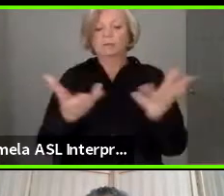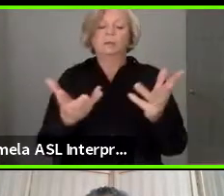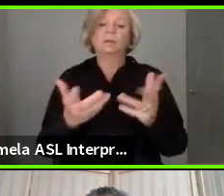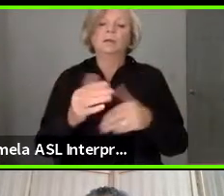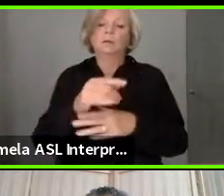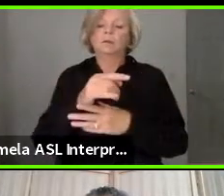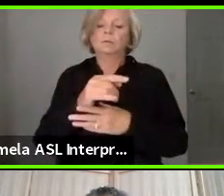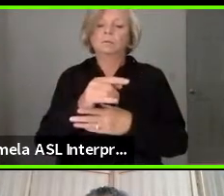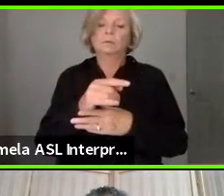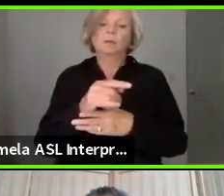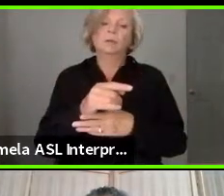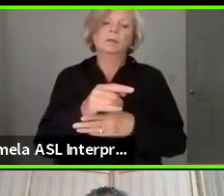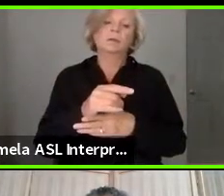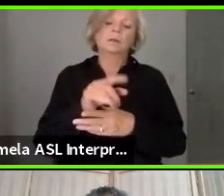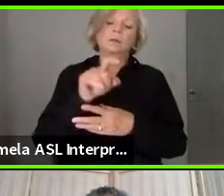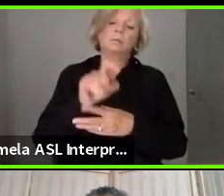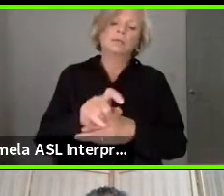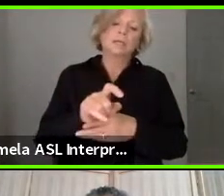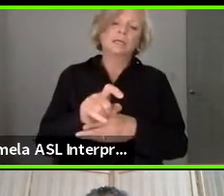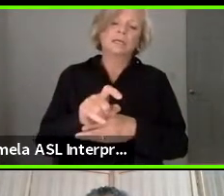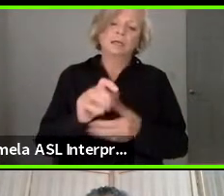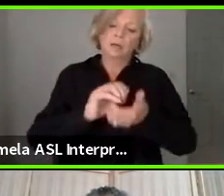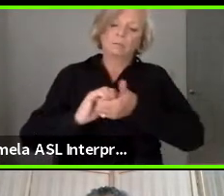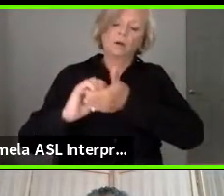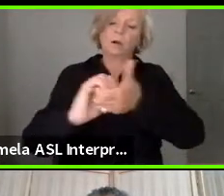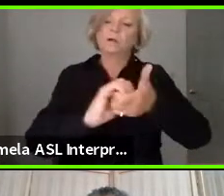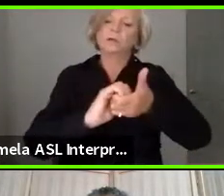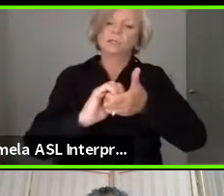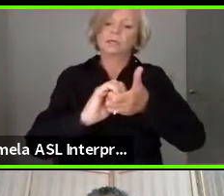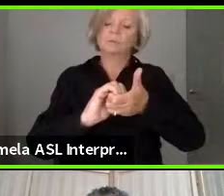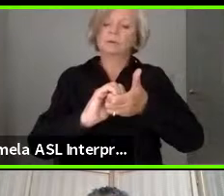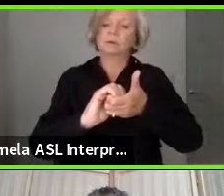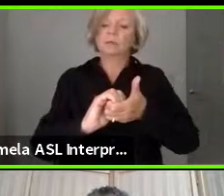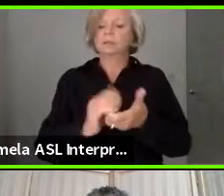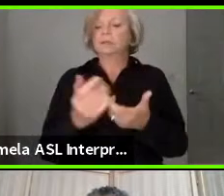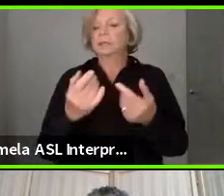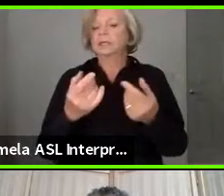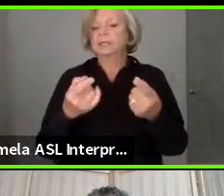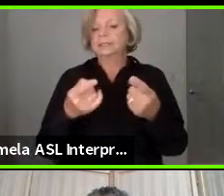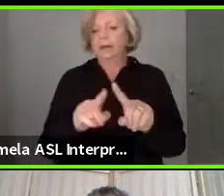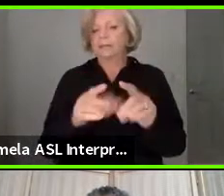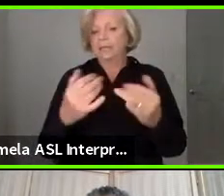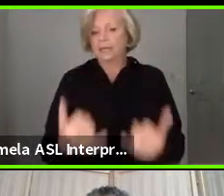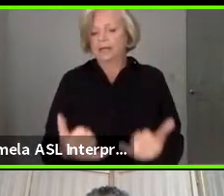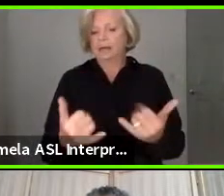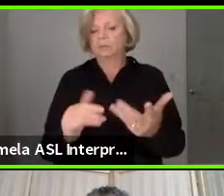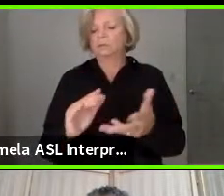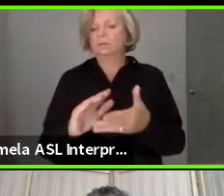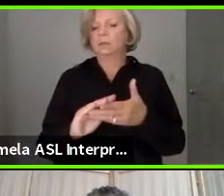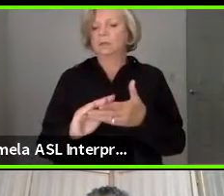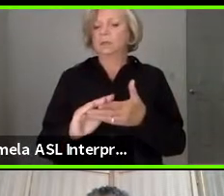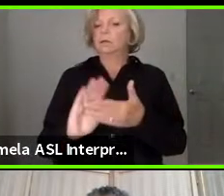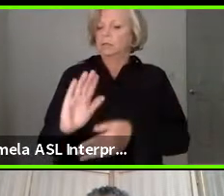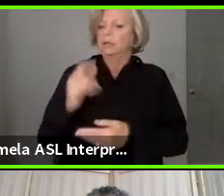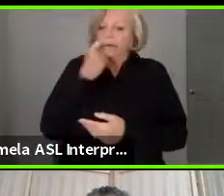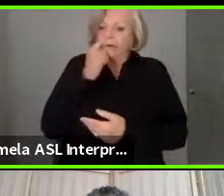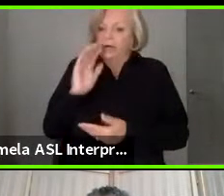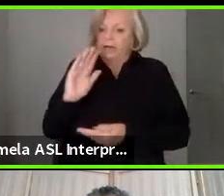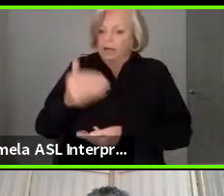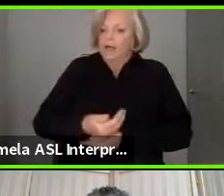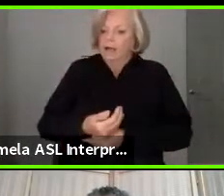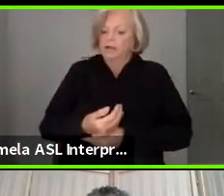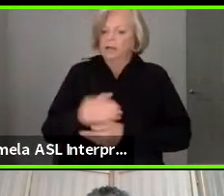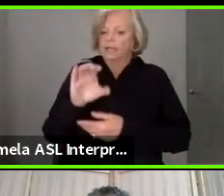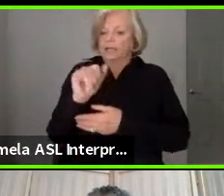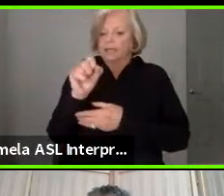is also a proud partner with Emoja. And then some of the things that are happening now, currently hiring for a case manager and navigator, and